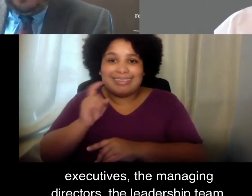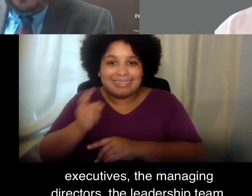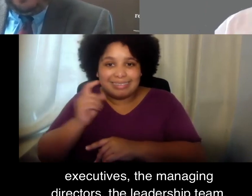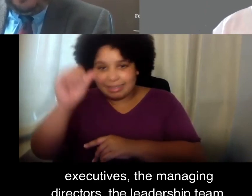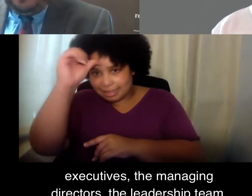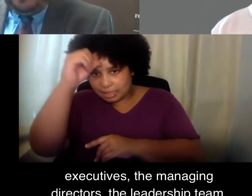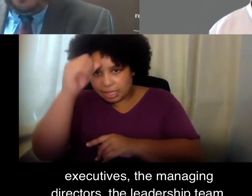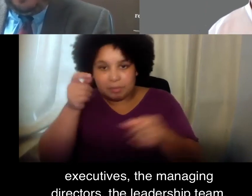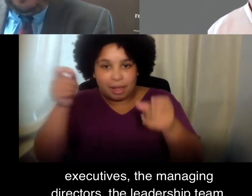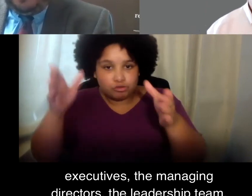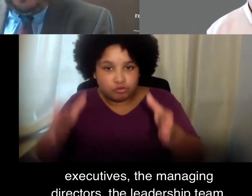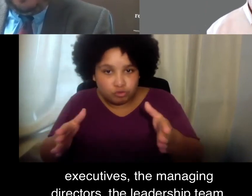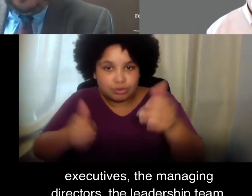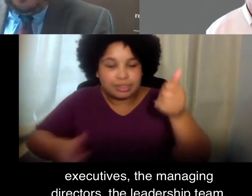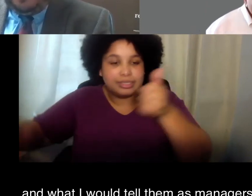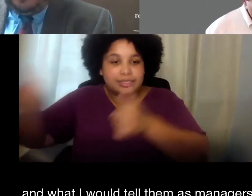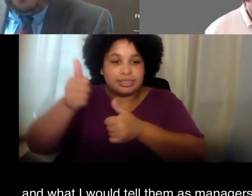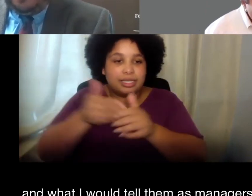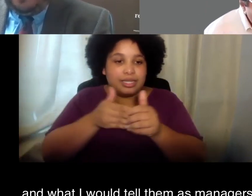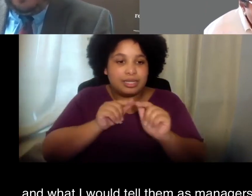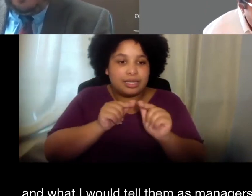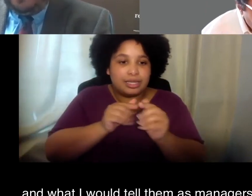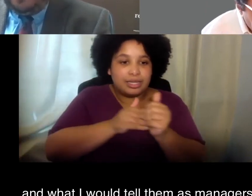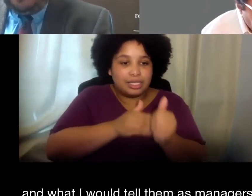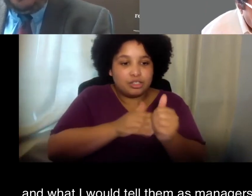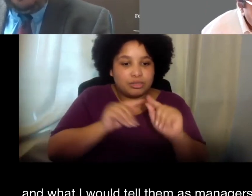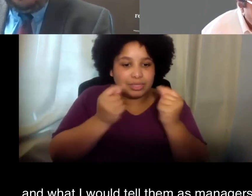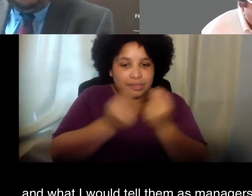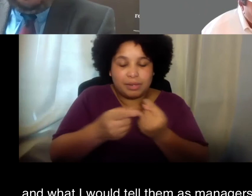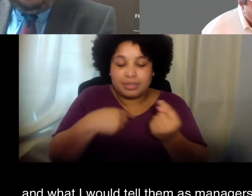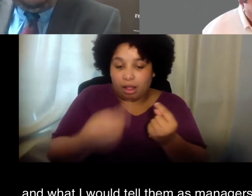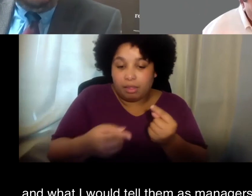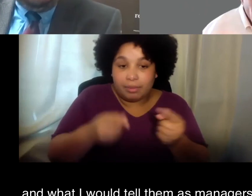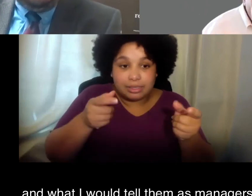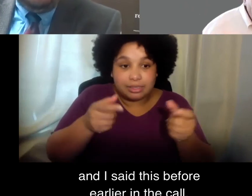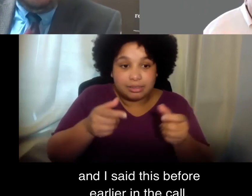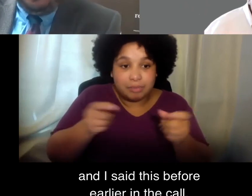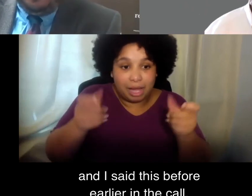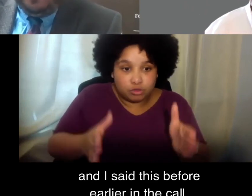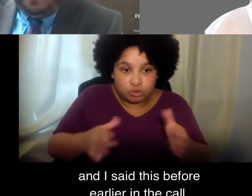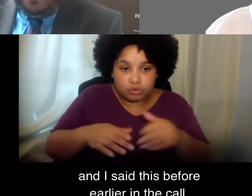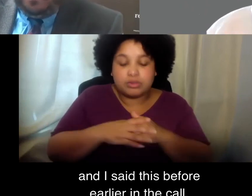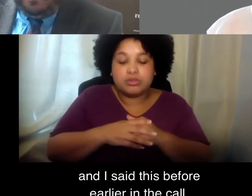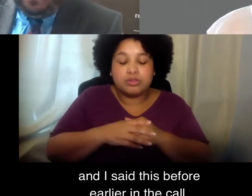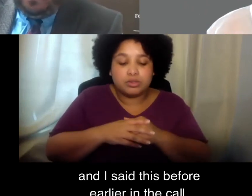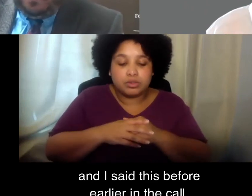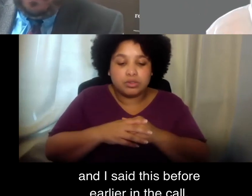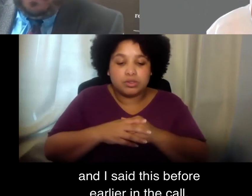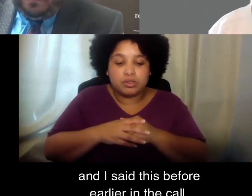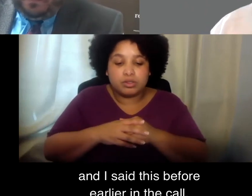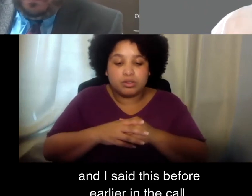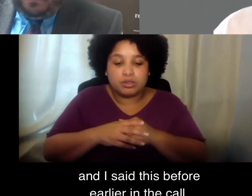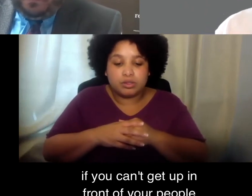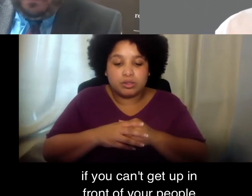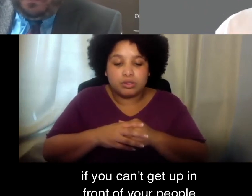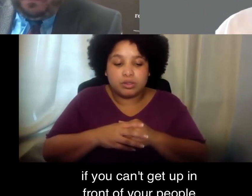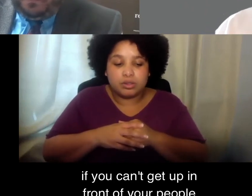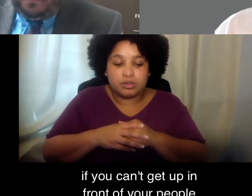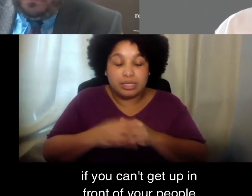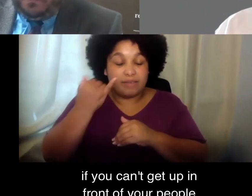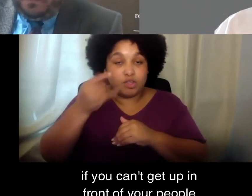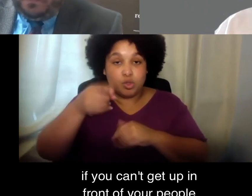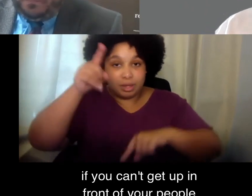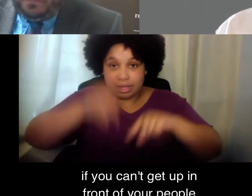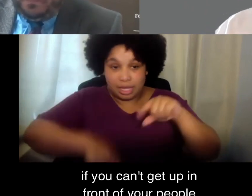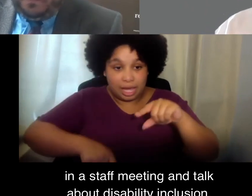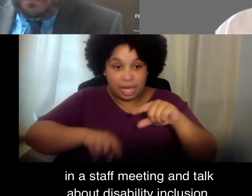the managing directors, the leadership team. And what I would tell them as managers, I said this before earlier in the call, if you can't get